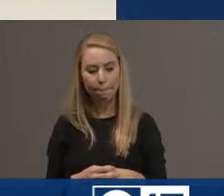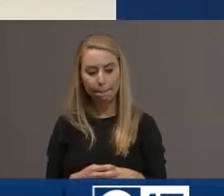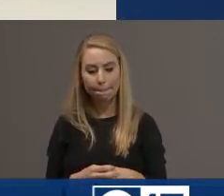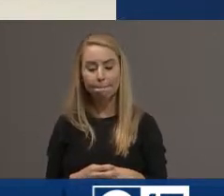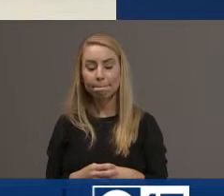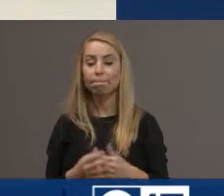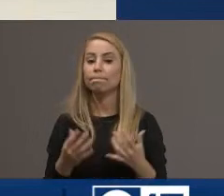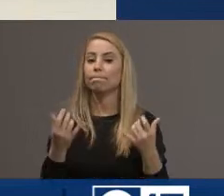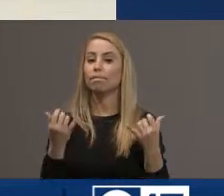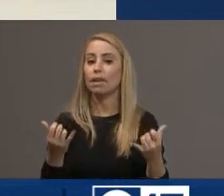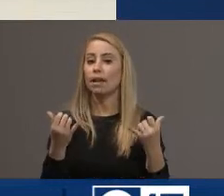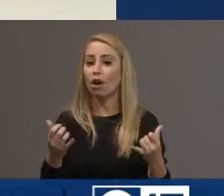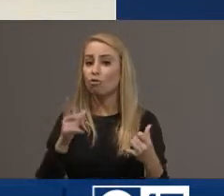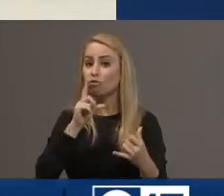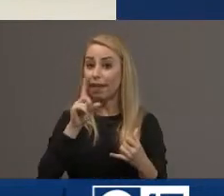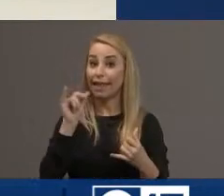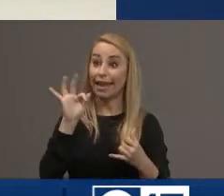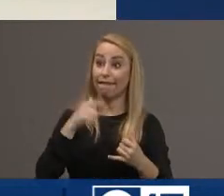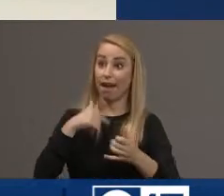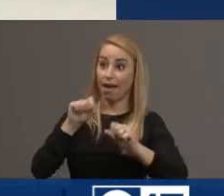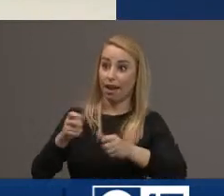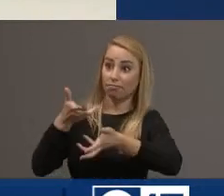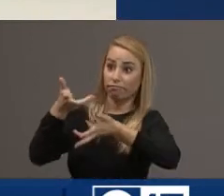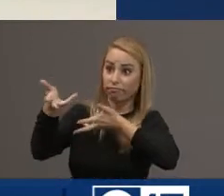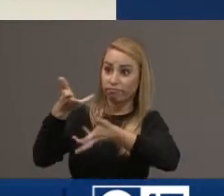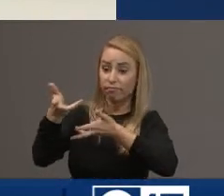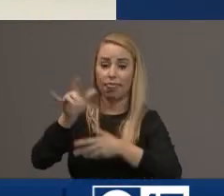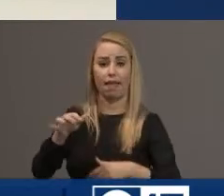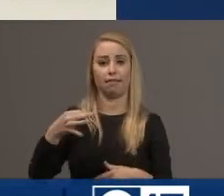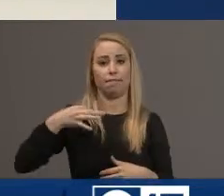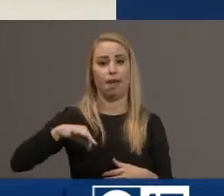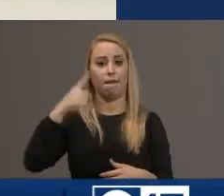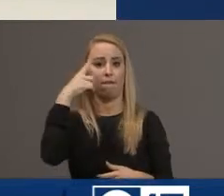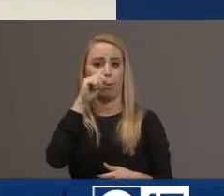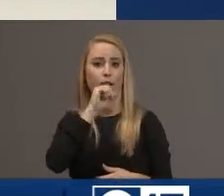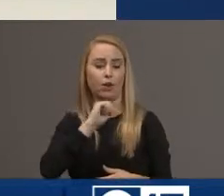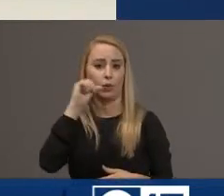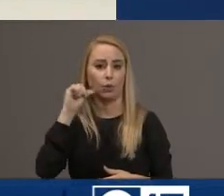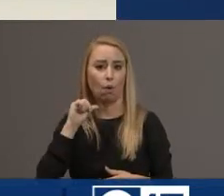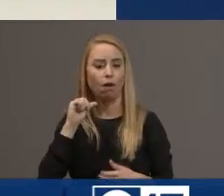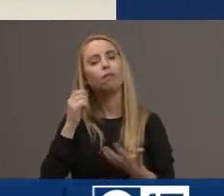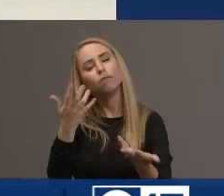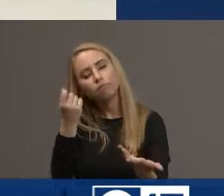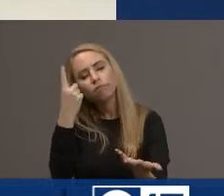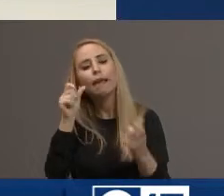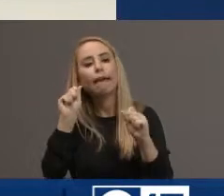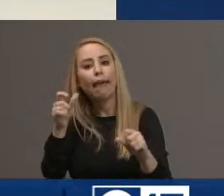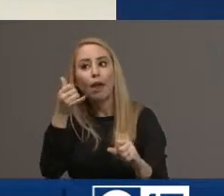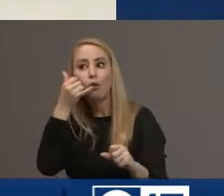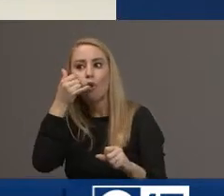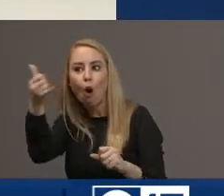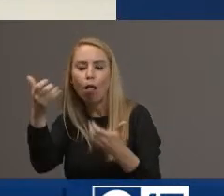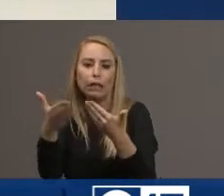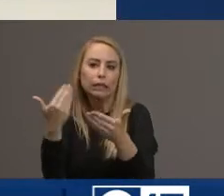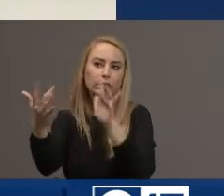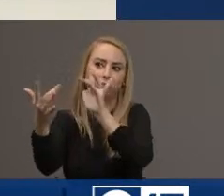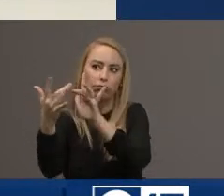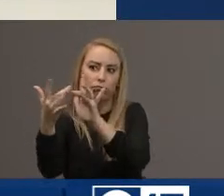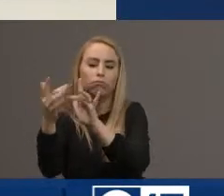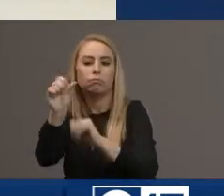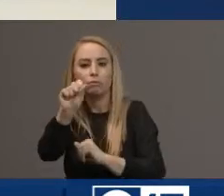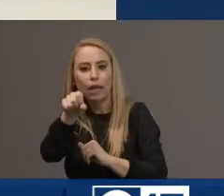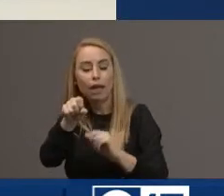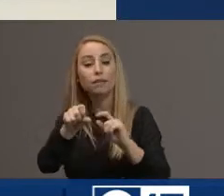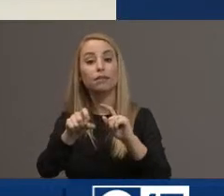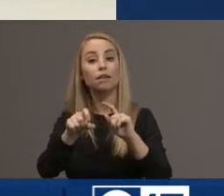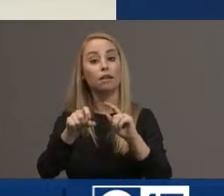is a benefit for Arizona, but it's not necessary because they're always just one phone call away. But part of